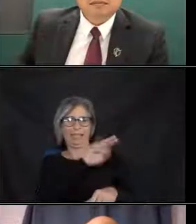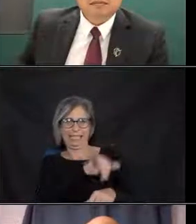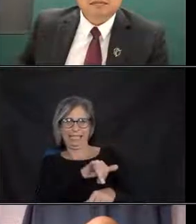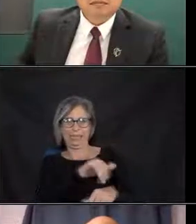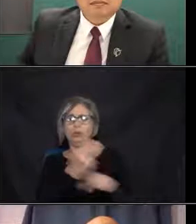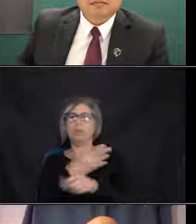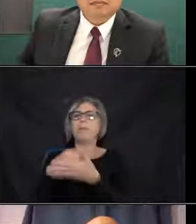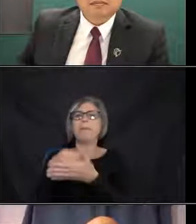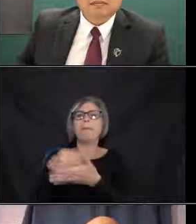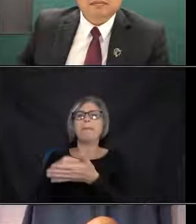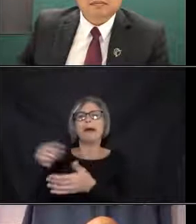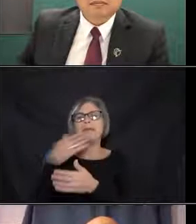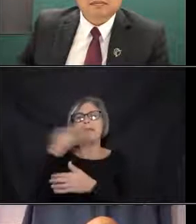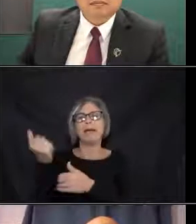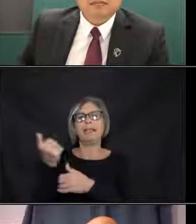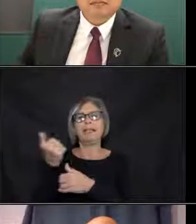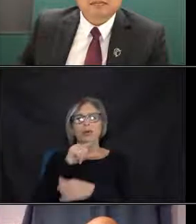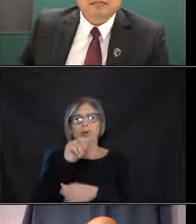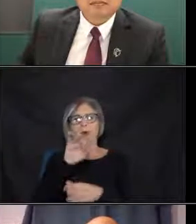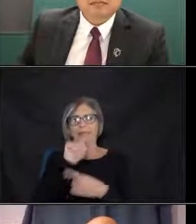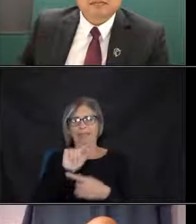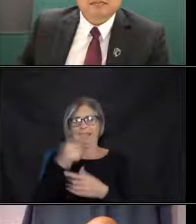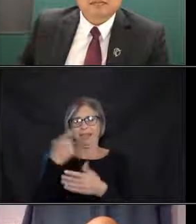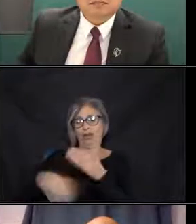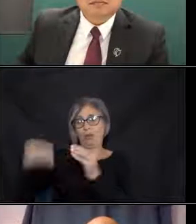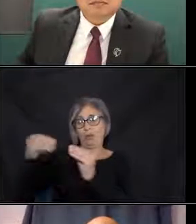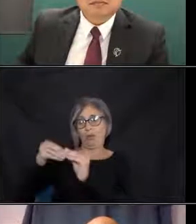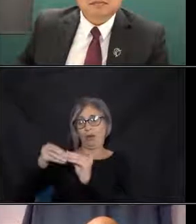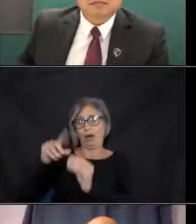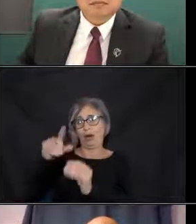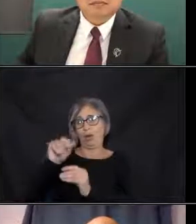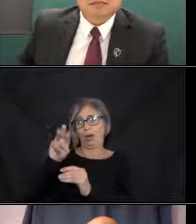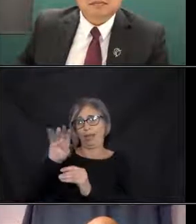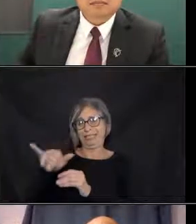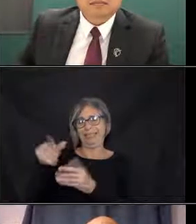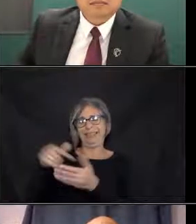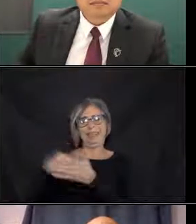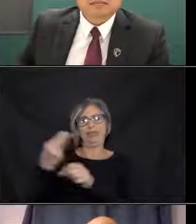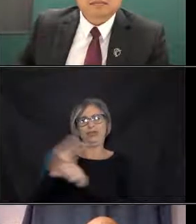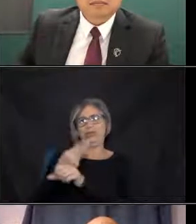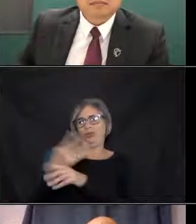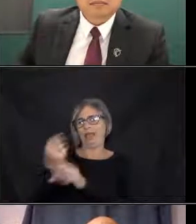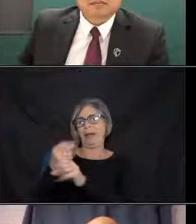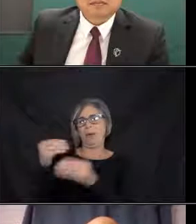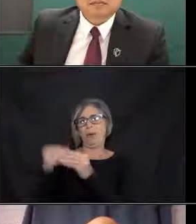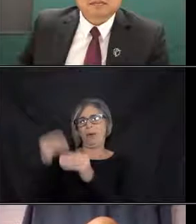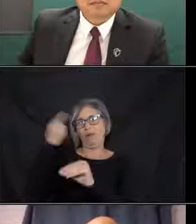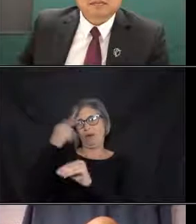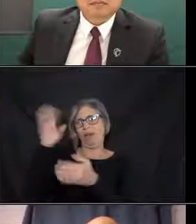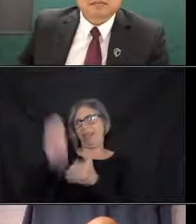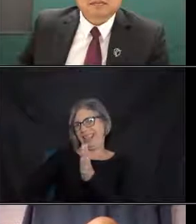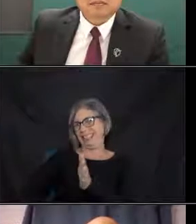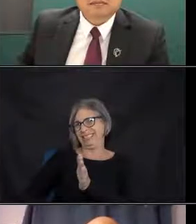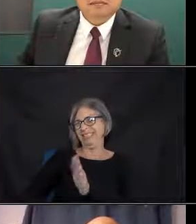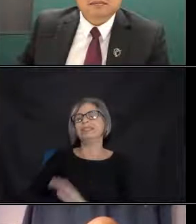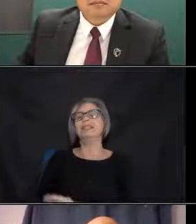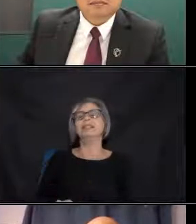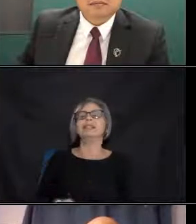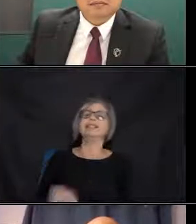where, you know, with quality they cost more, with quantity you try to get more for less. So that's kind of